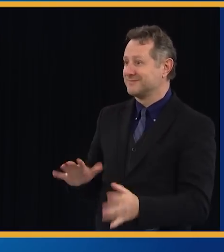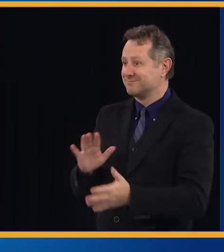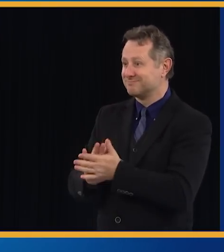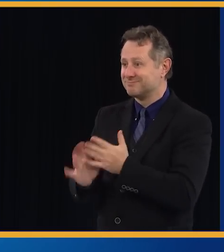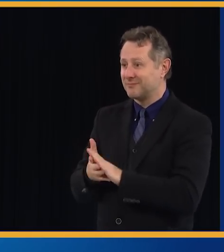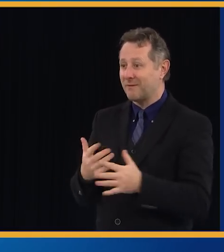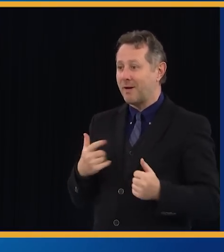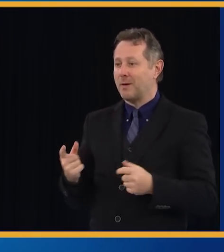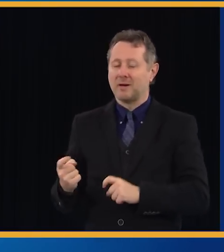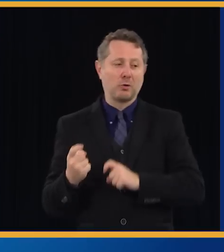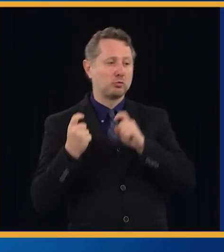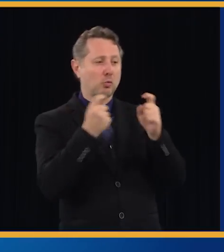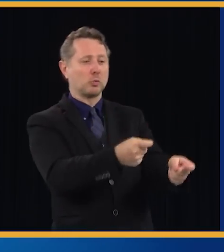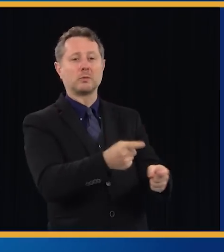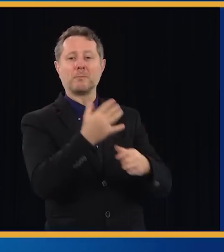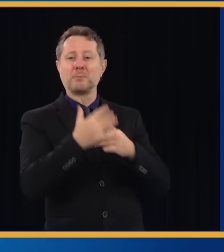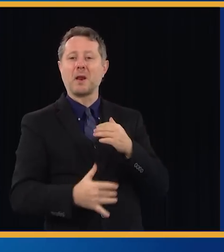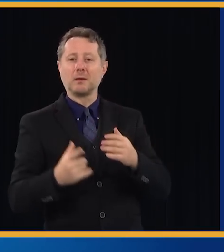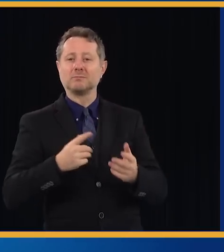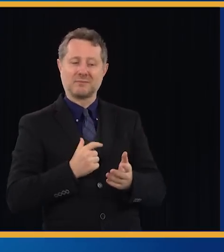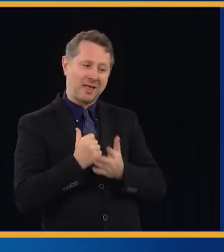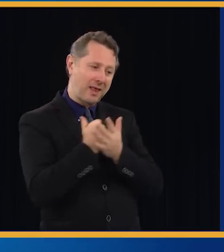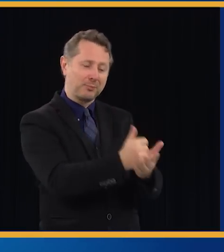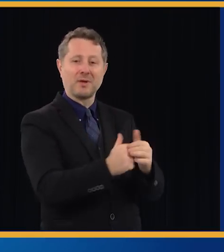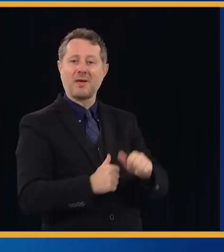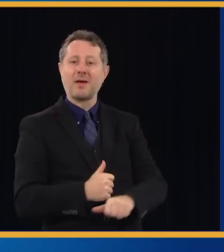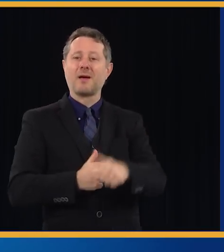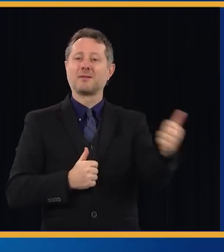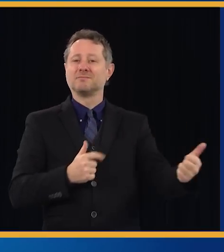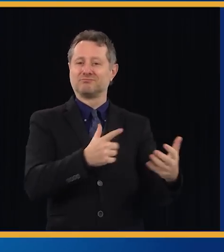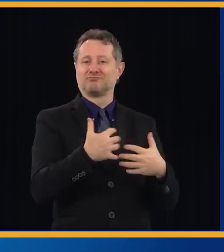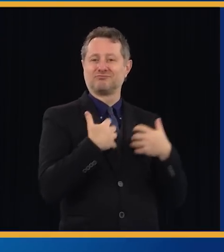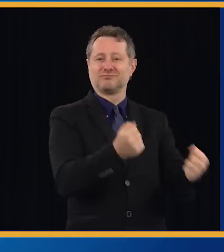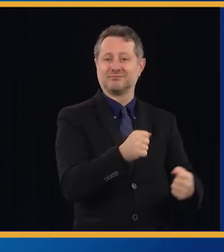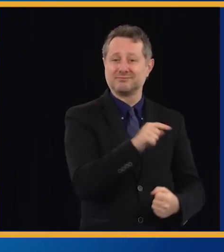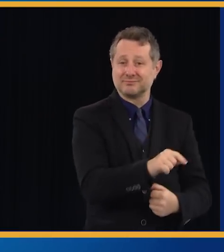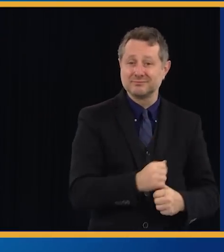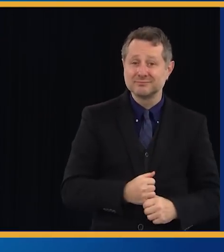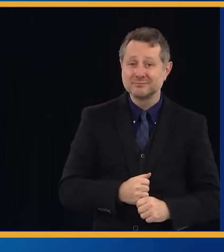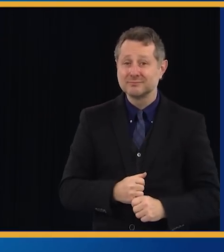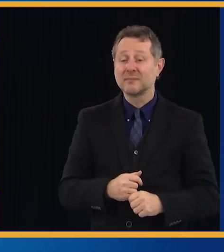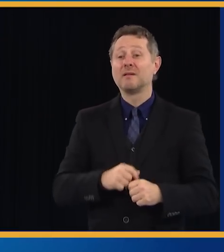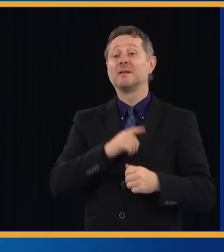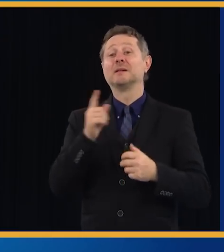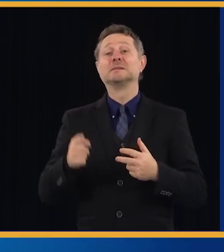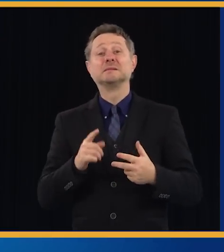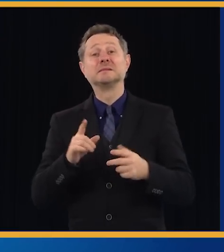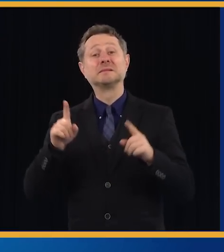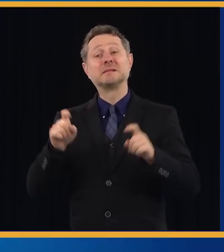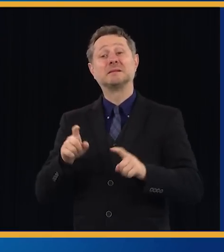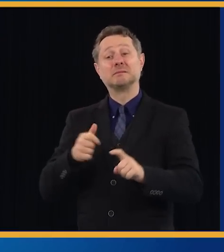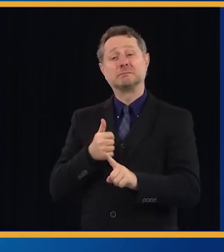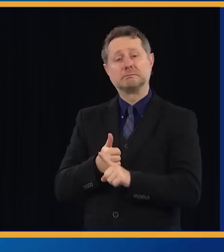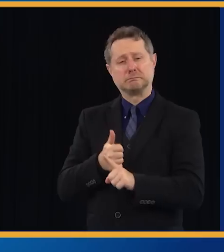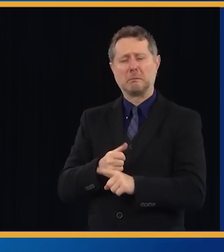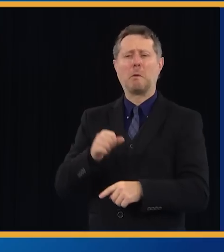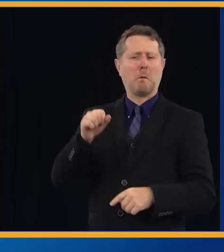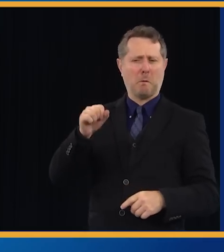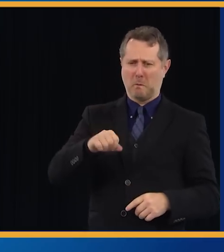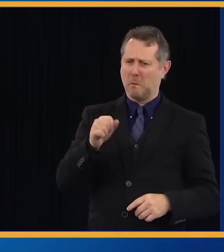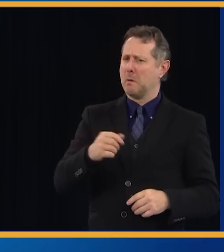for convalescent plasma. The testing also can tell you